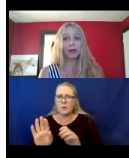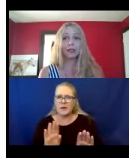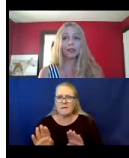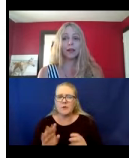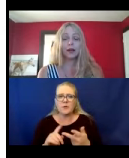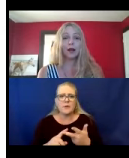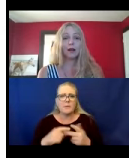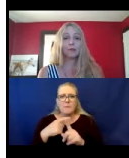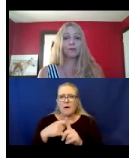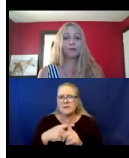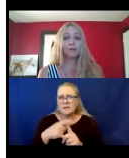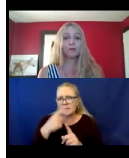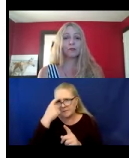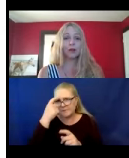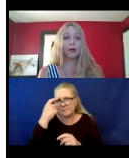brain and body.